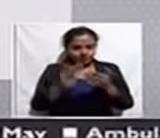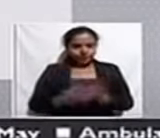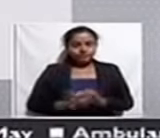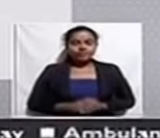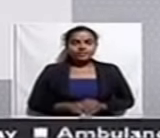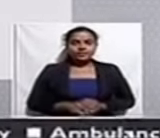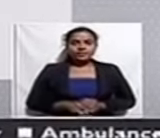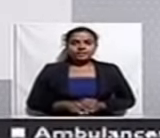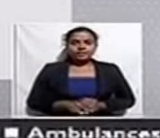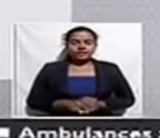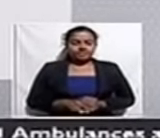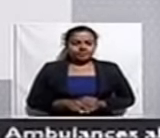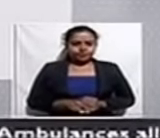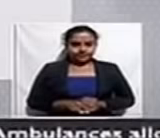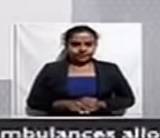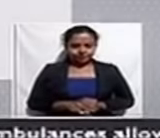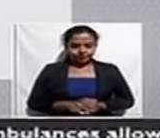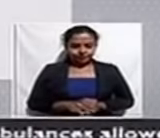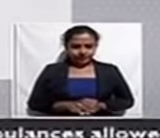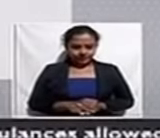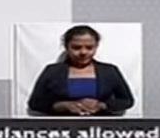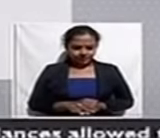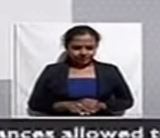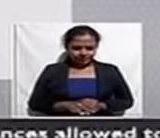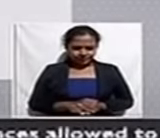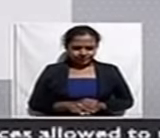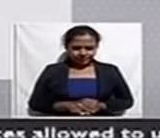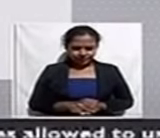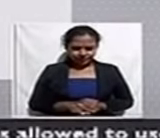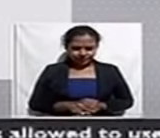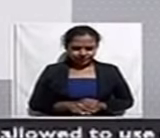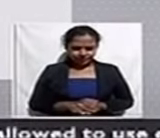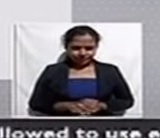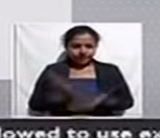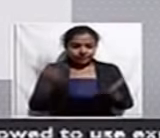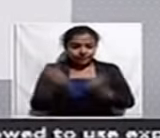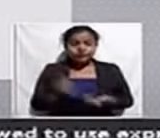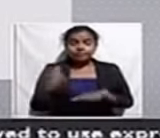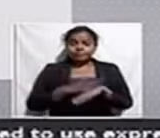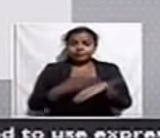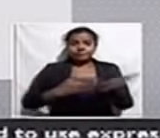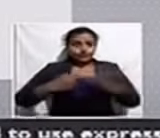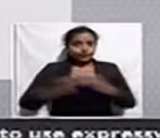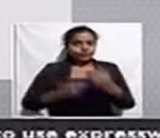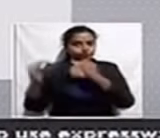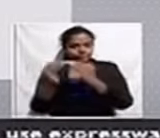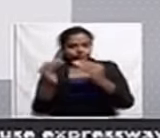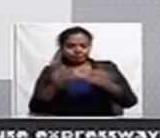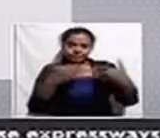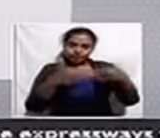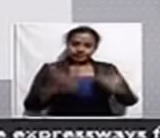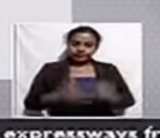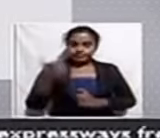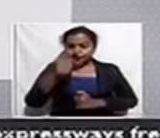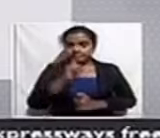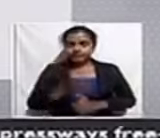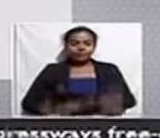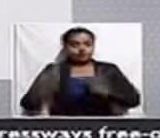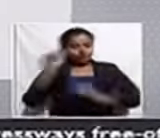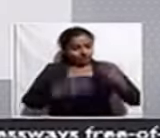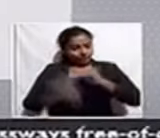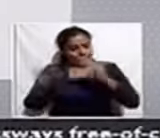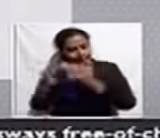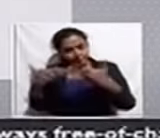The recommendations are all essential services to remain functional, a minimum number of grocery stores and pharmacies to remain open in